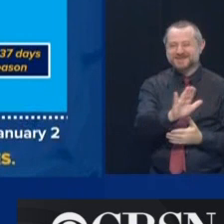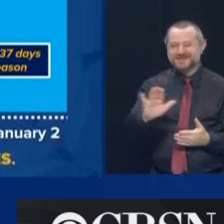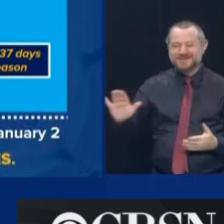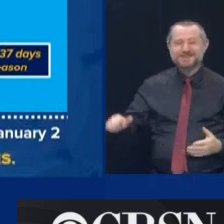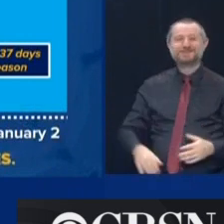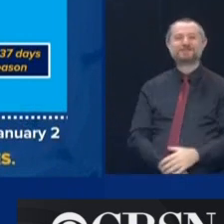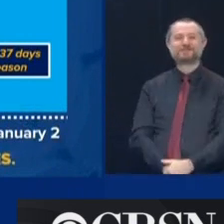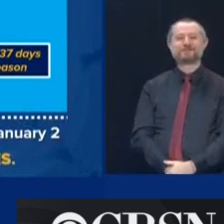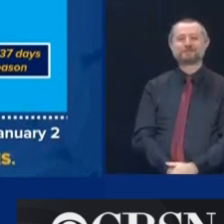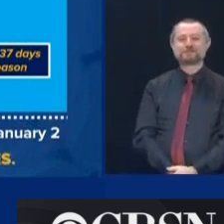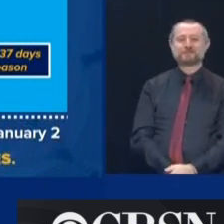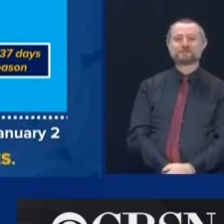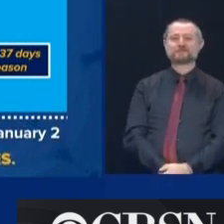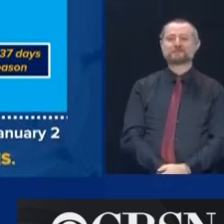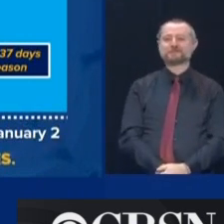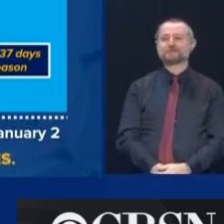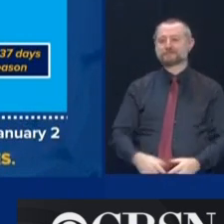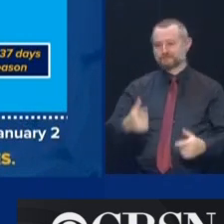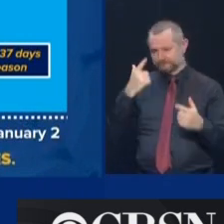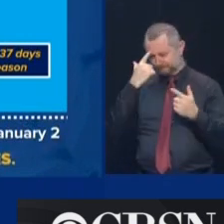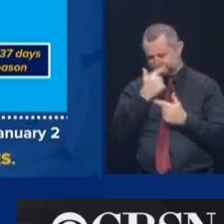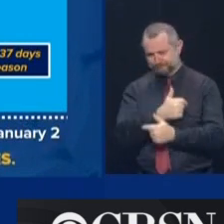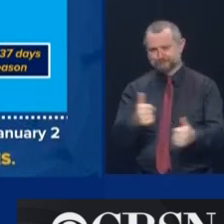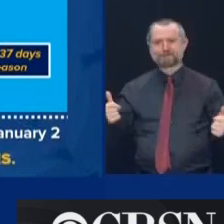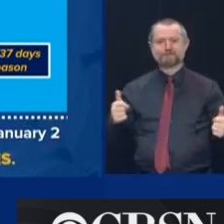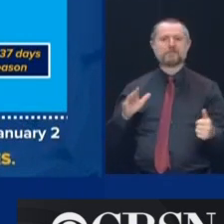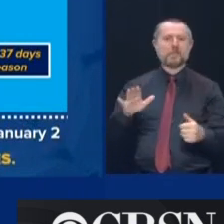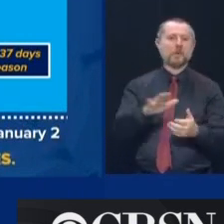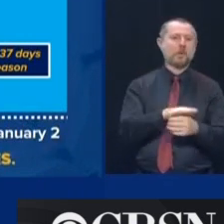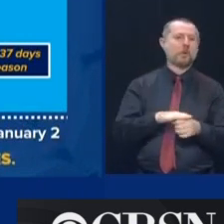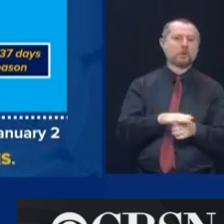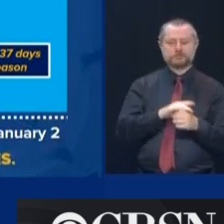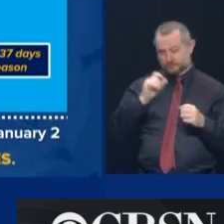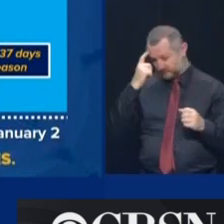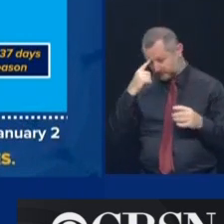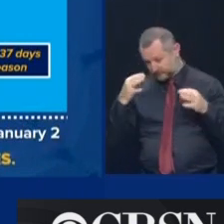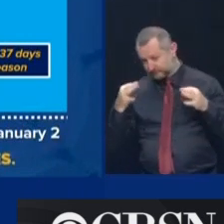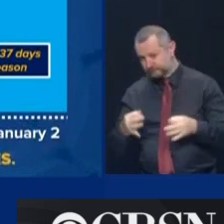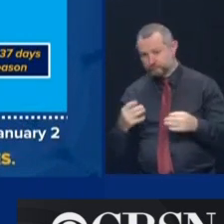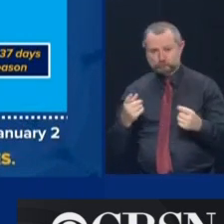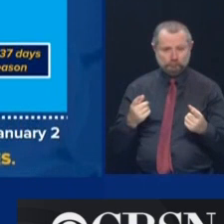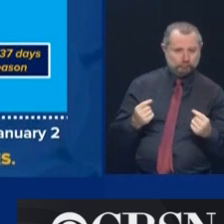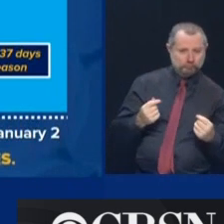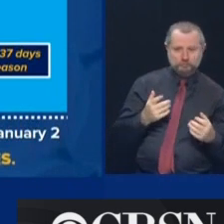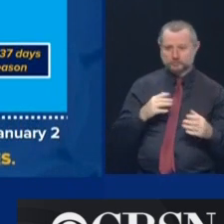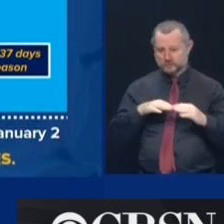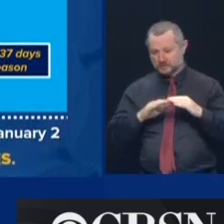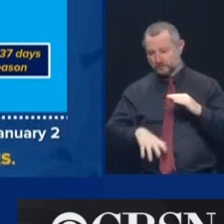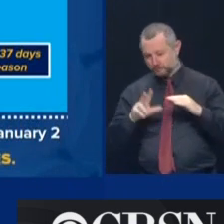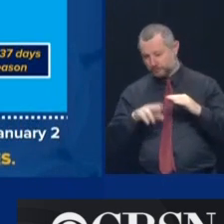we leave it to the local governments up to 3%.